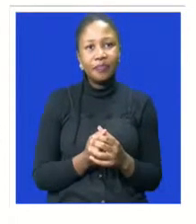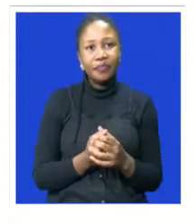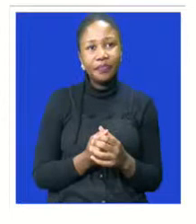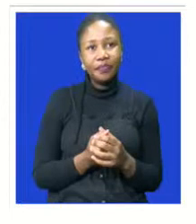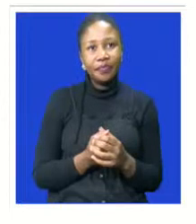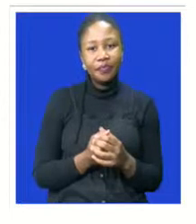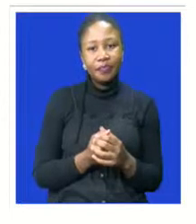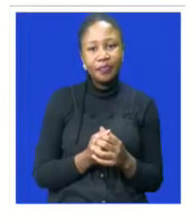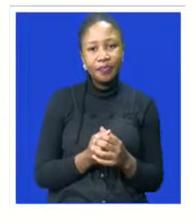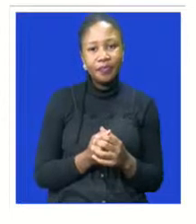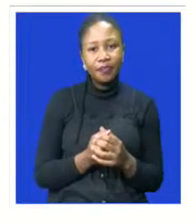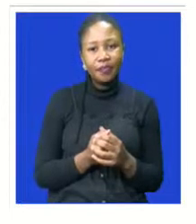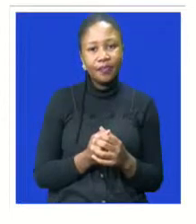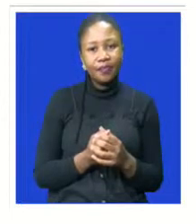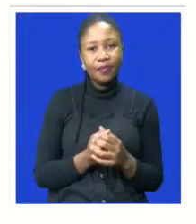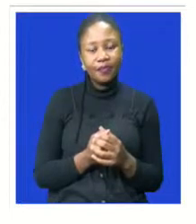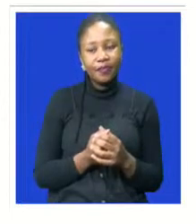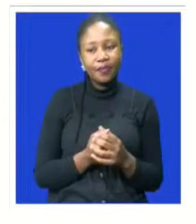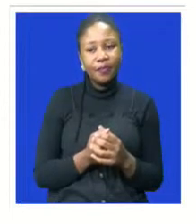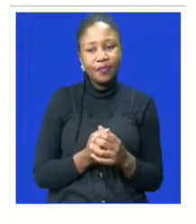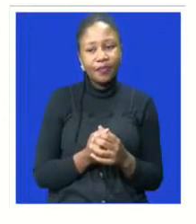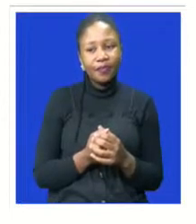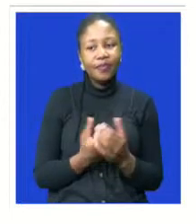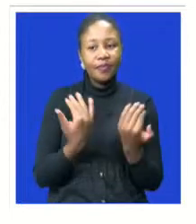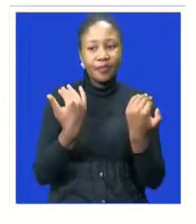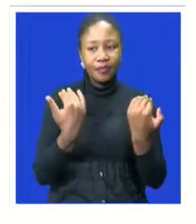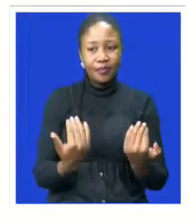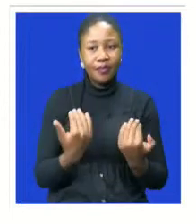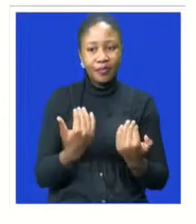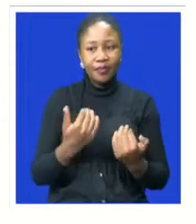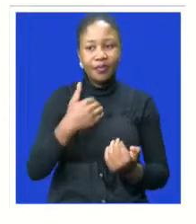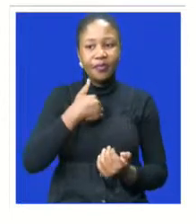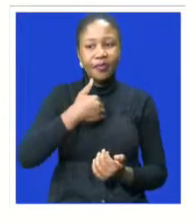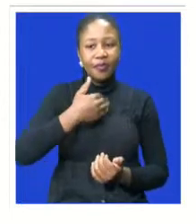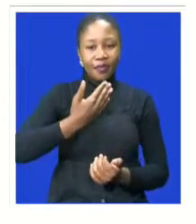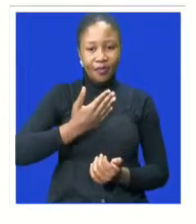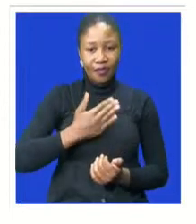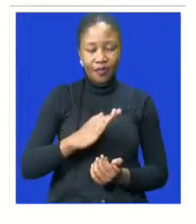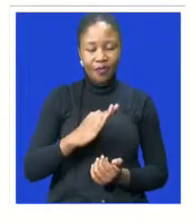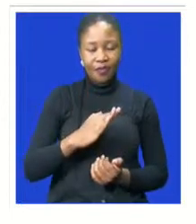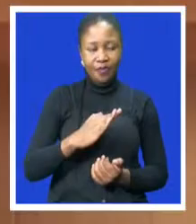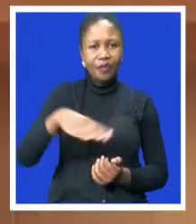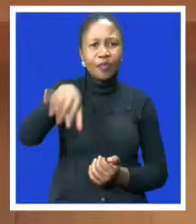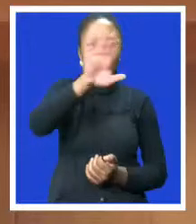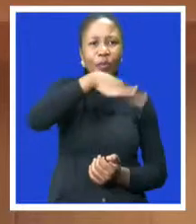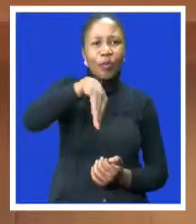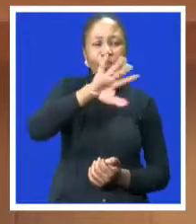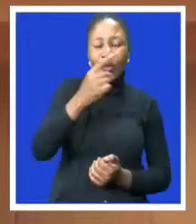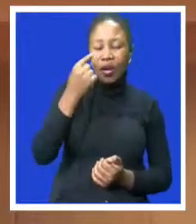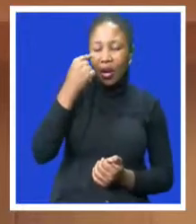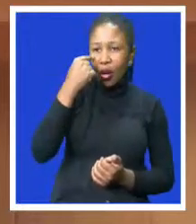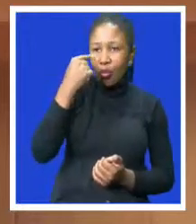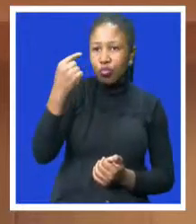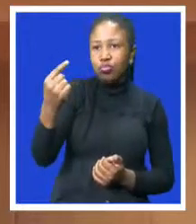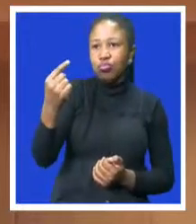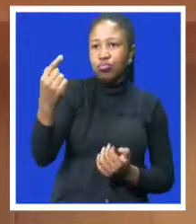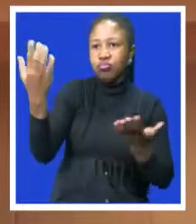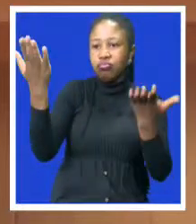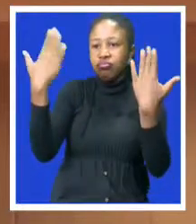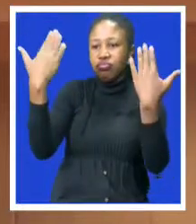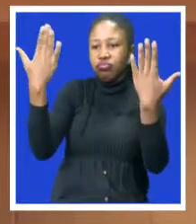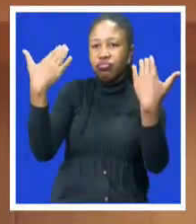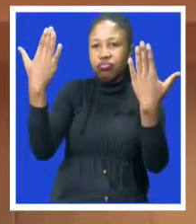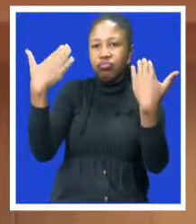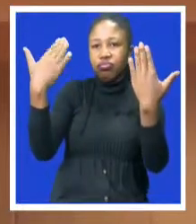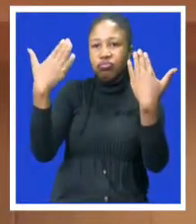Now, dear learner, can you take some time, peep through the window? Can you just take